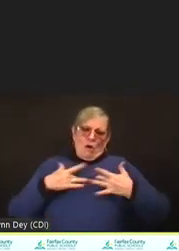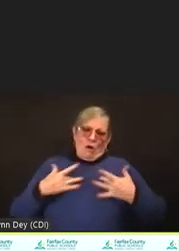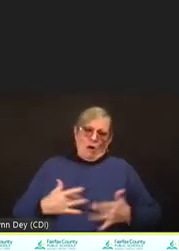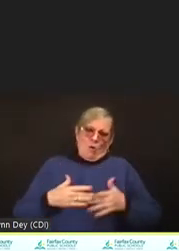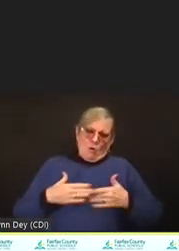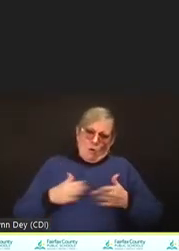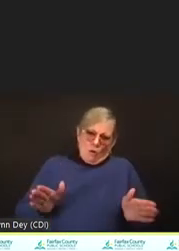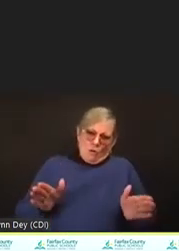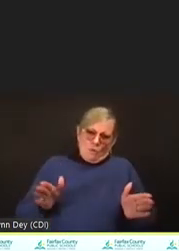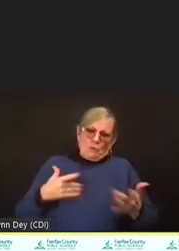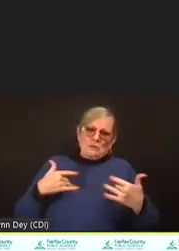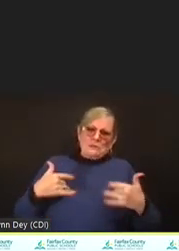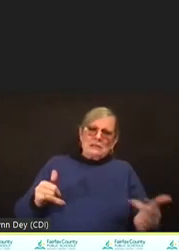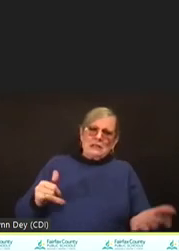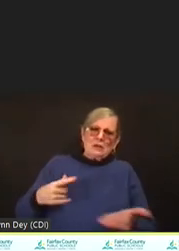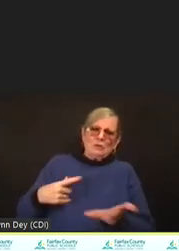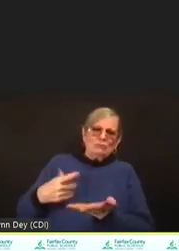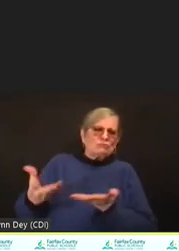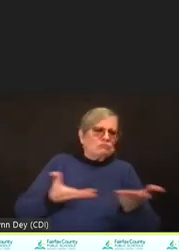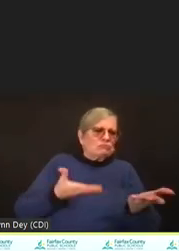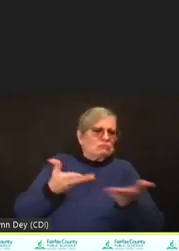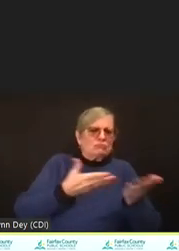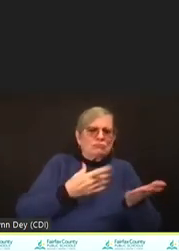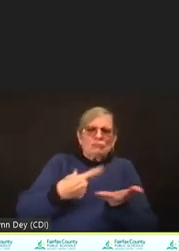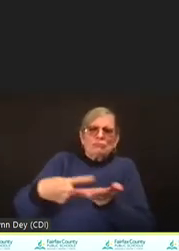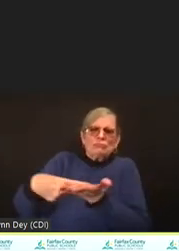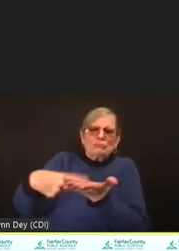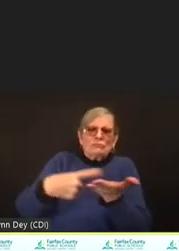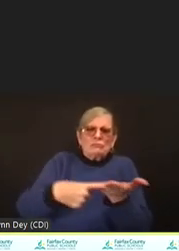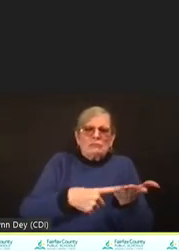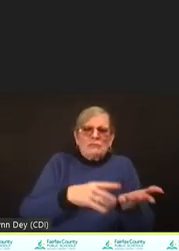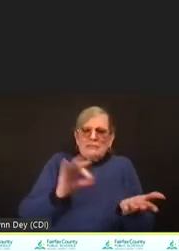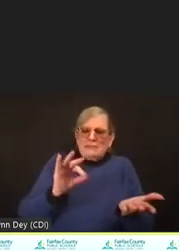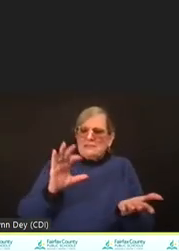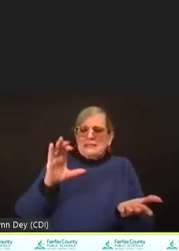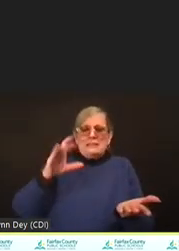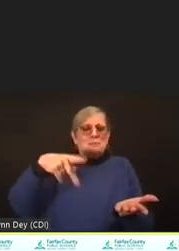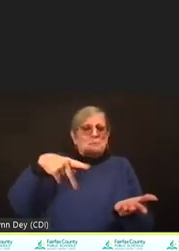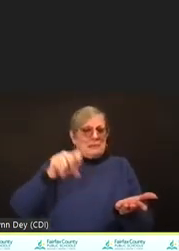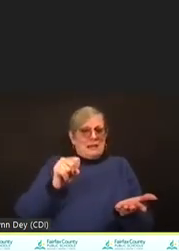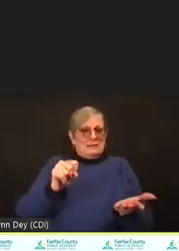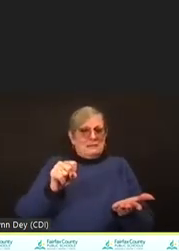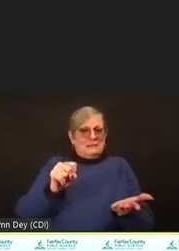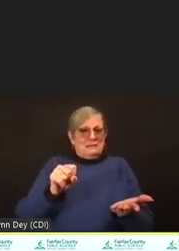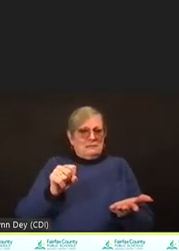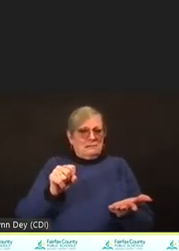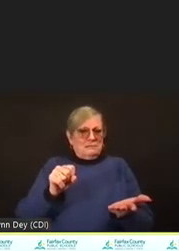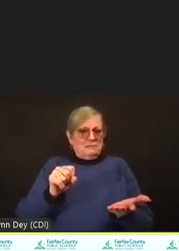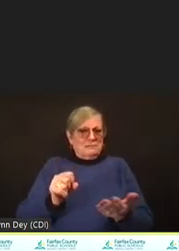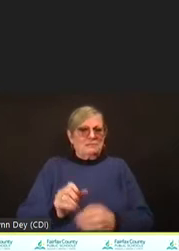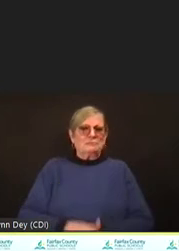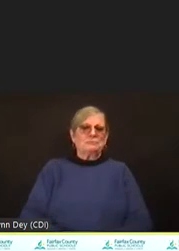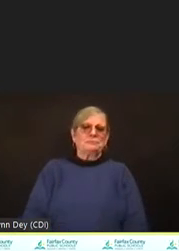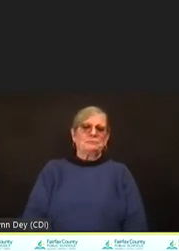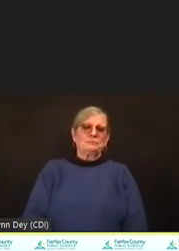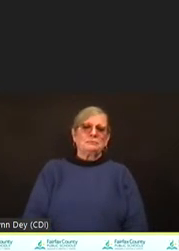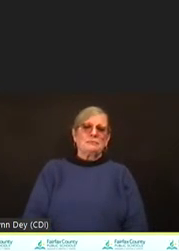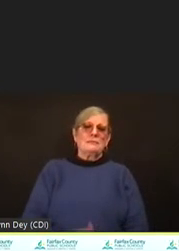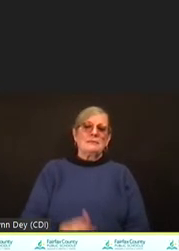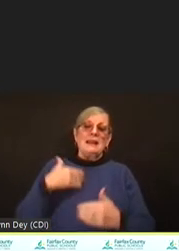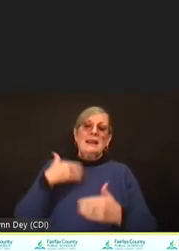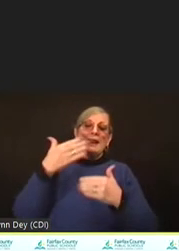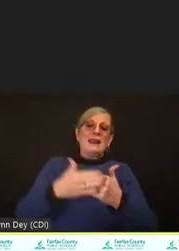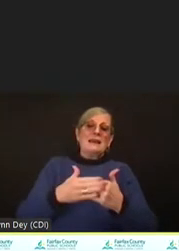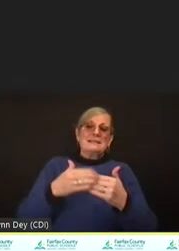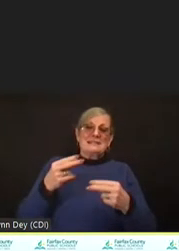you at FCPS. So I want to turn to the next slide that will allow you to